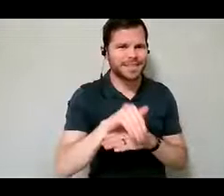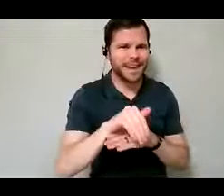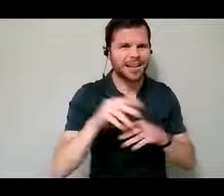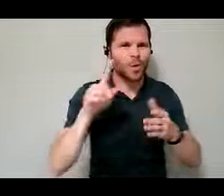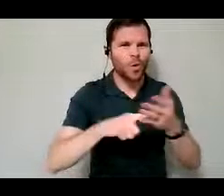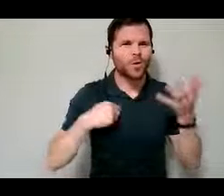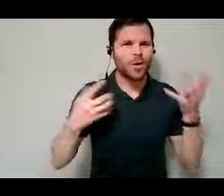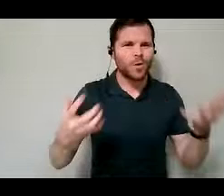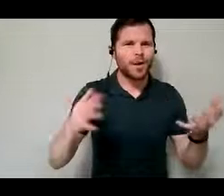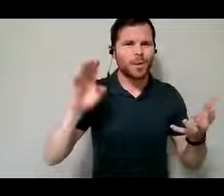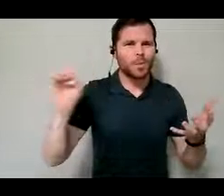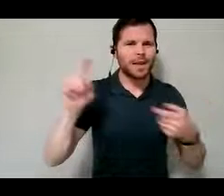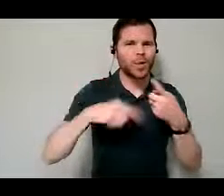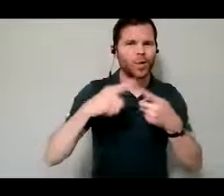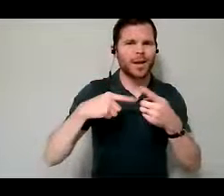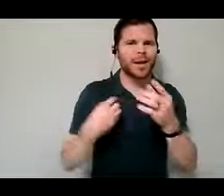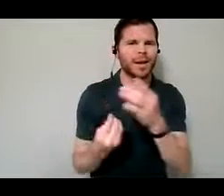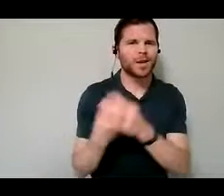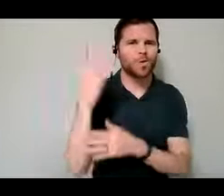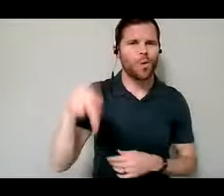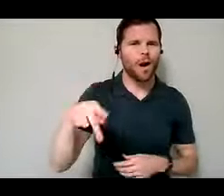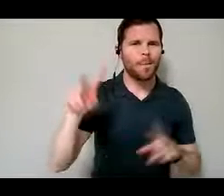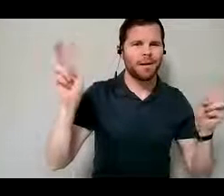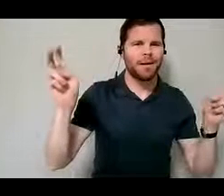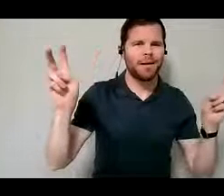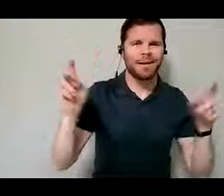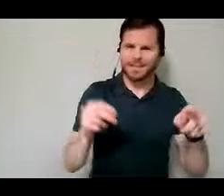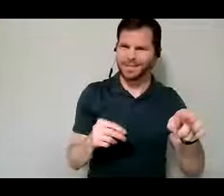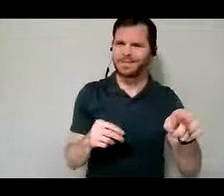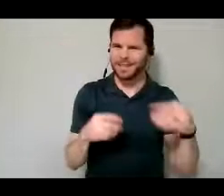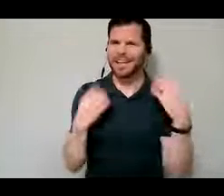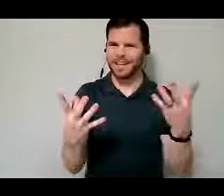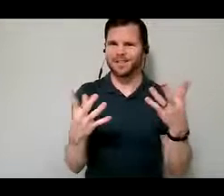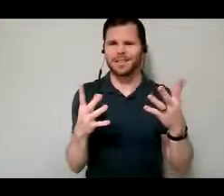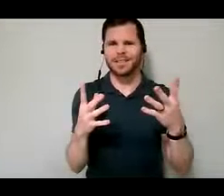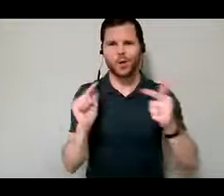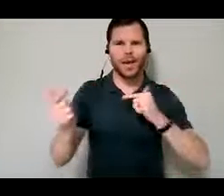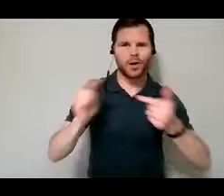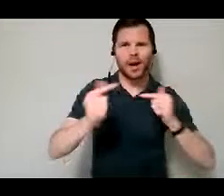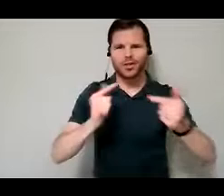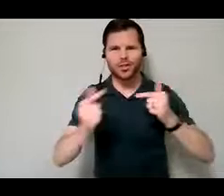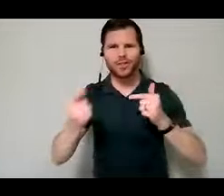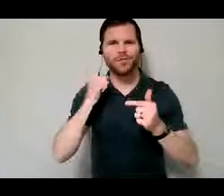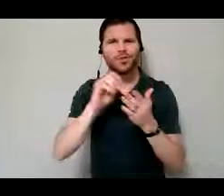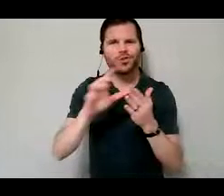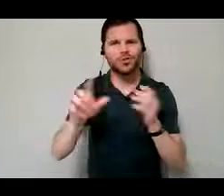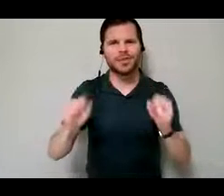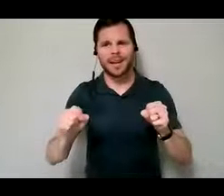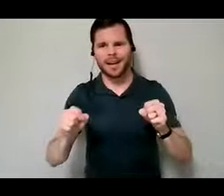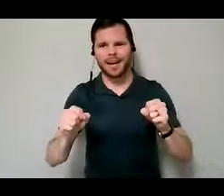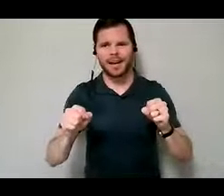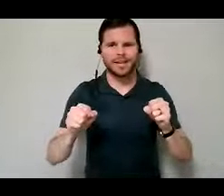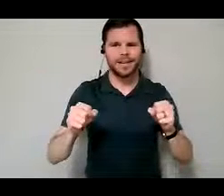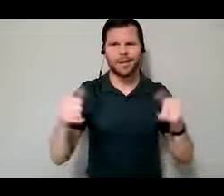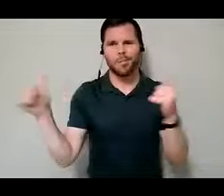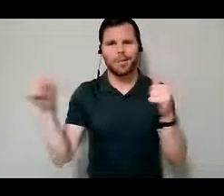essential questions and prompts for the students, and then gives them interaction for them to interact with the slide deck. I also